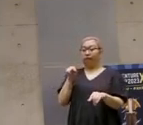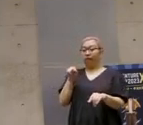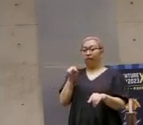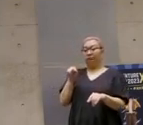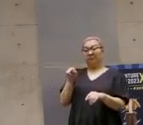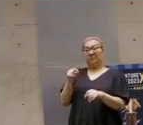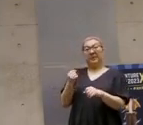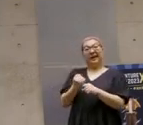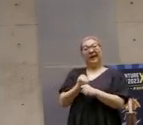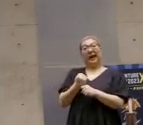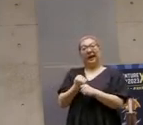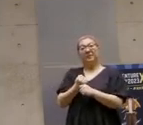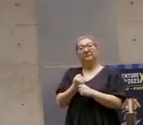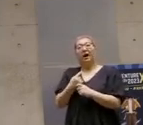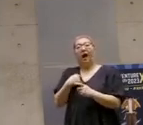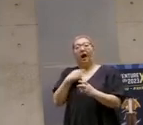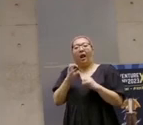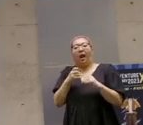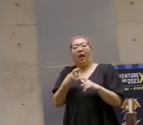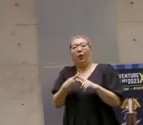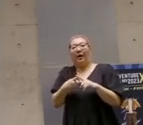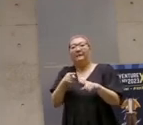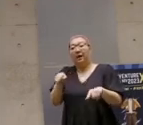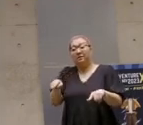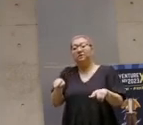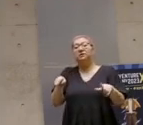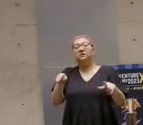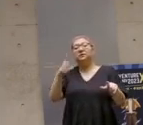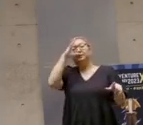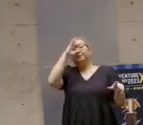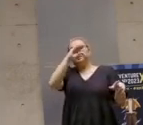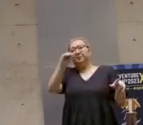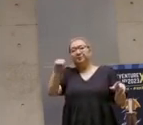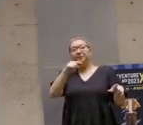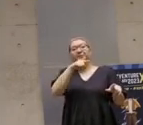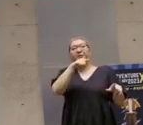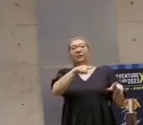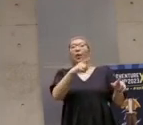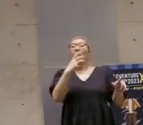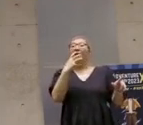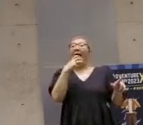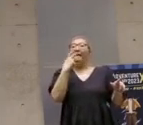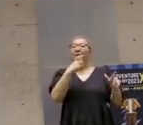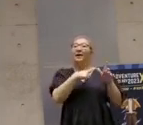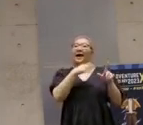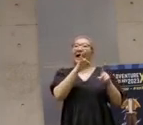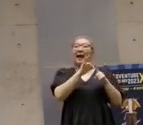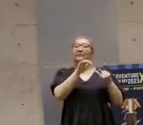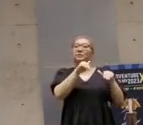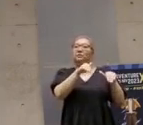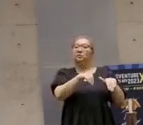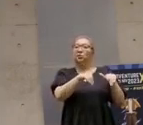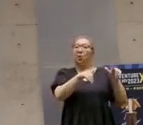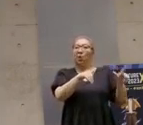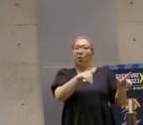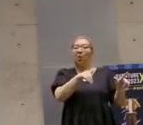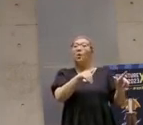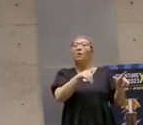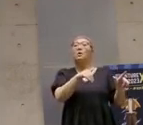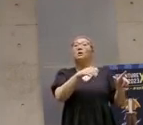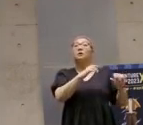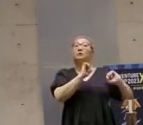I went through it too quickly, but on the Apple App Store, Broken Sword Director's Cut has a Metacritic of